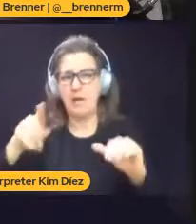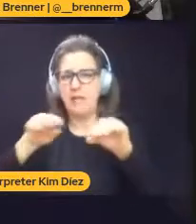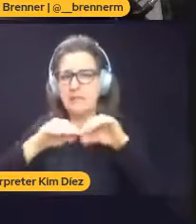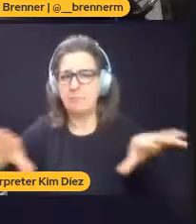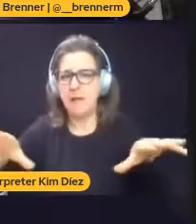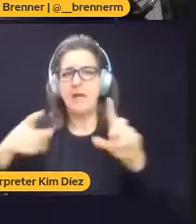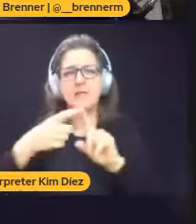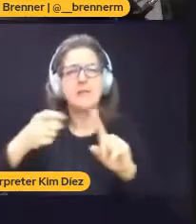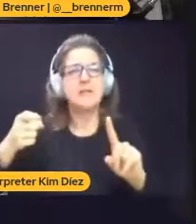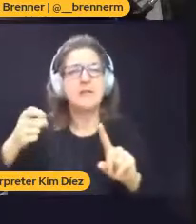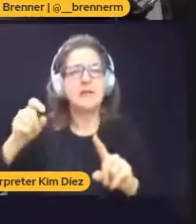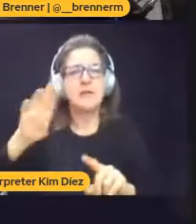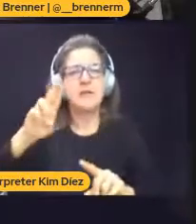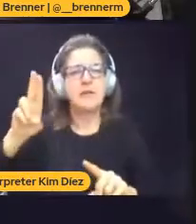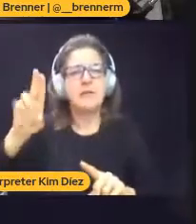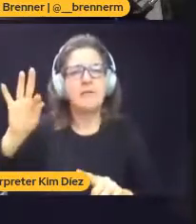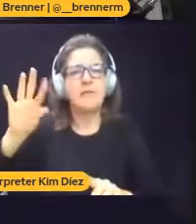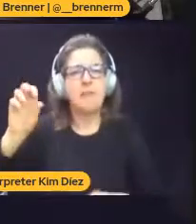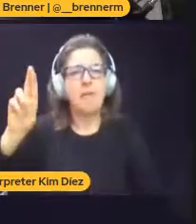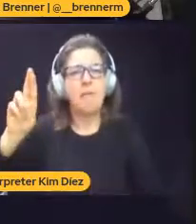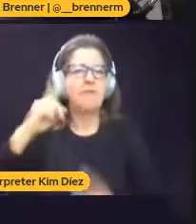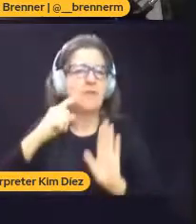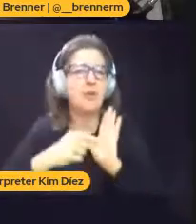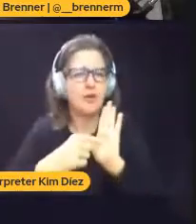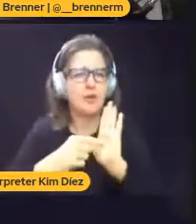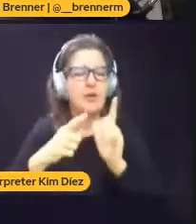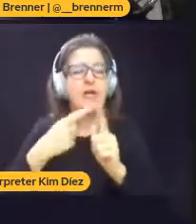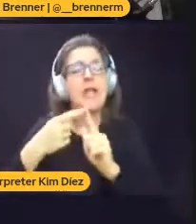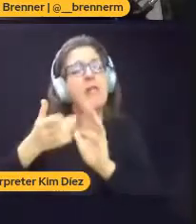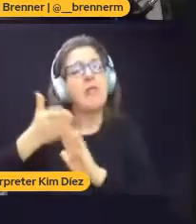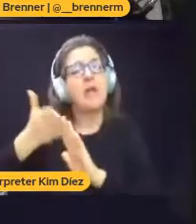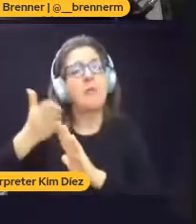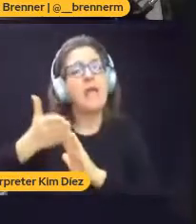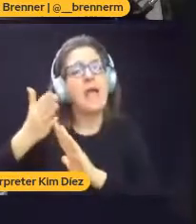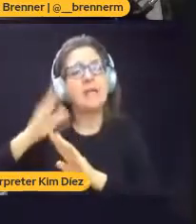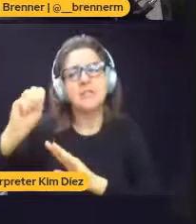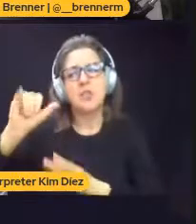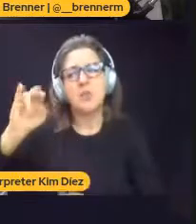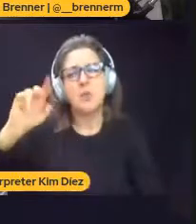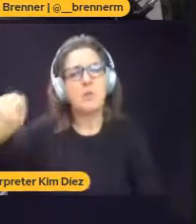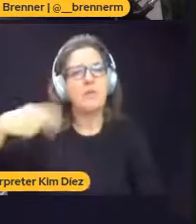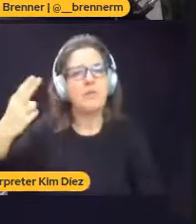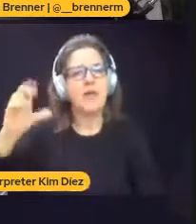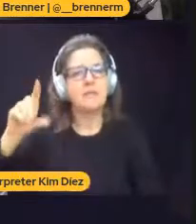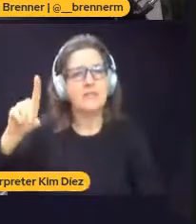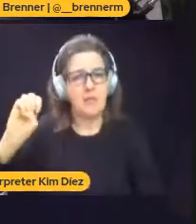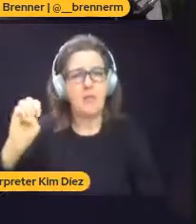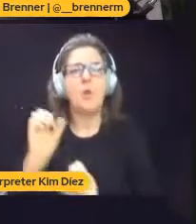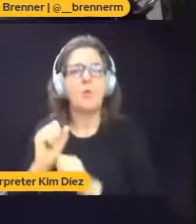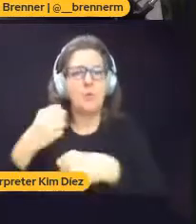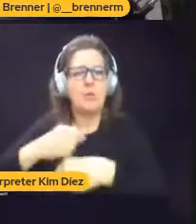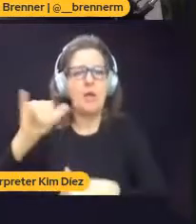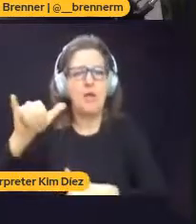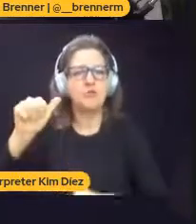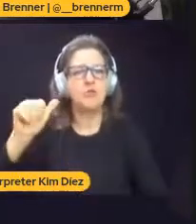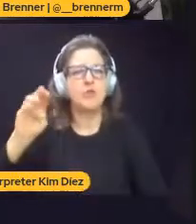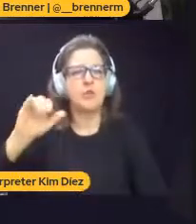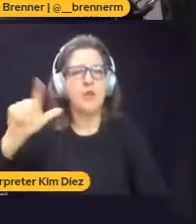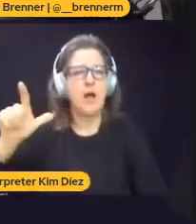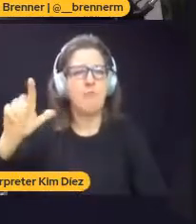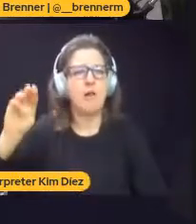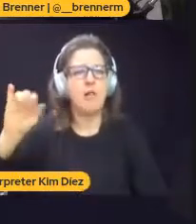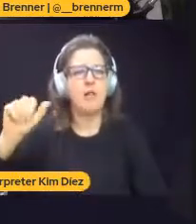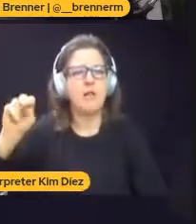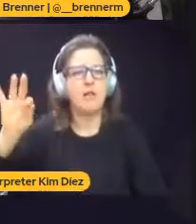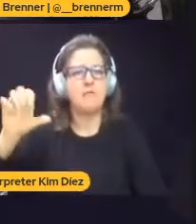for example. Then we execute the synth code, which will result in a YAML manifest being generated. And then we can deploy